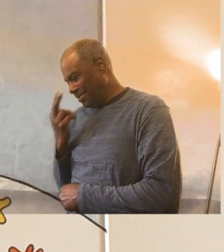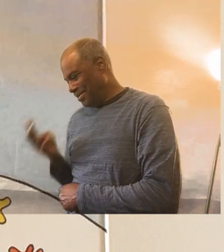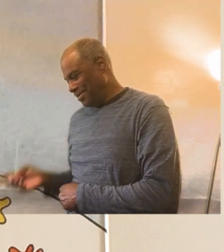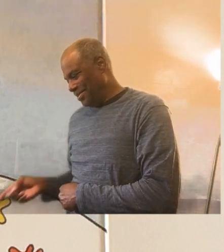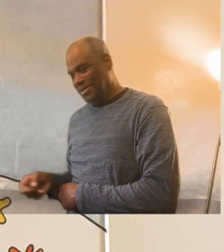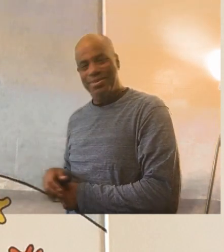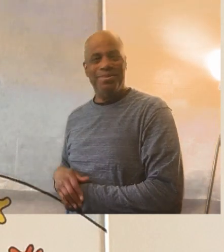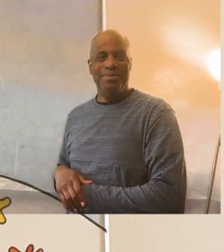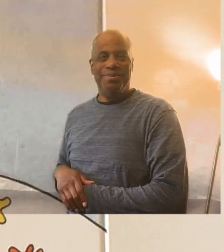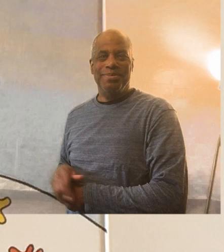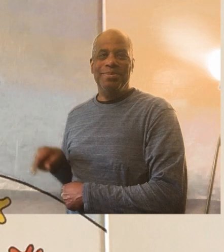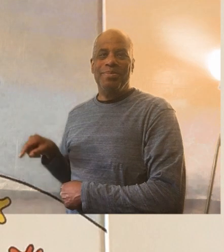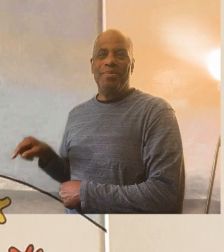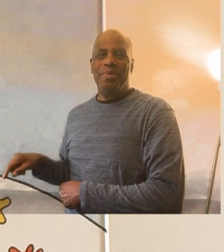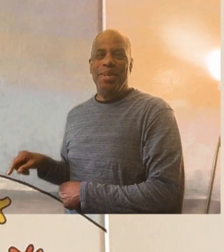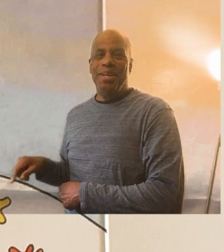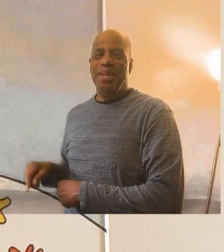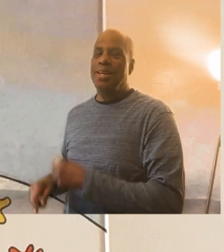Fast asleep.